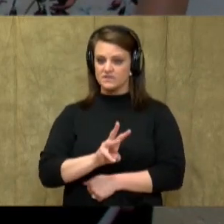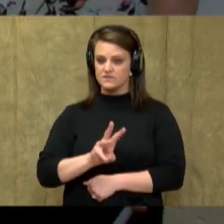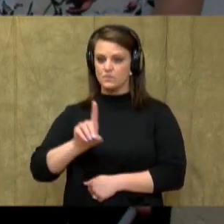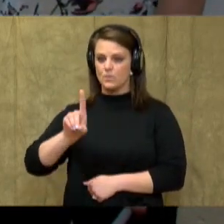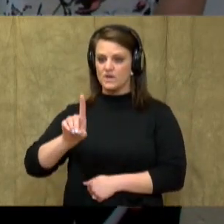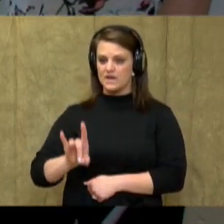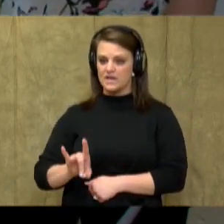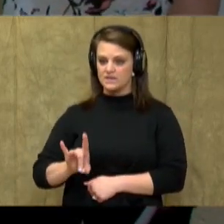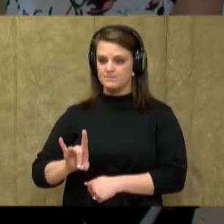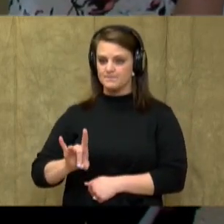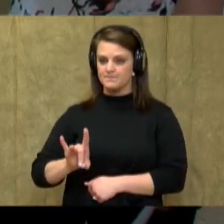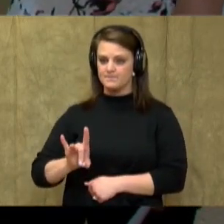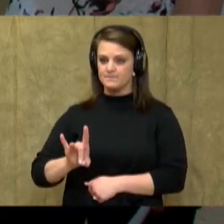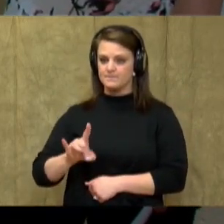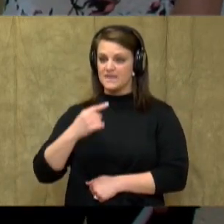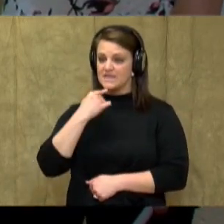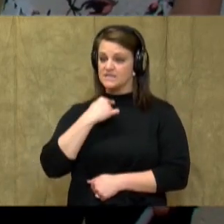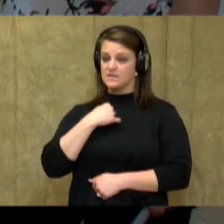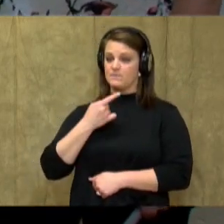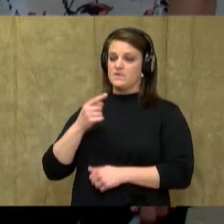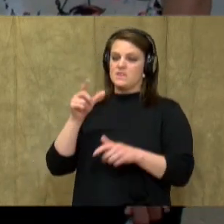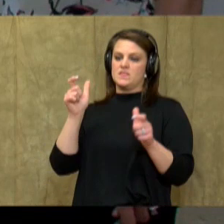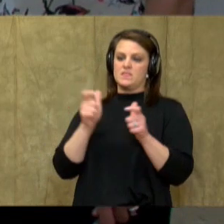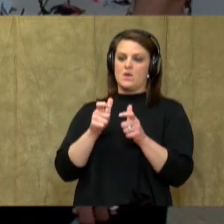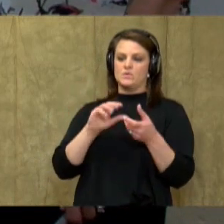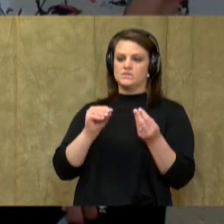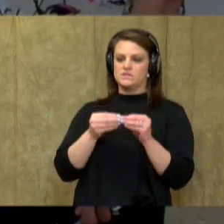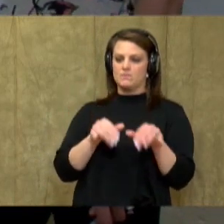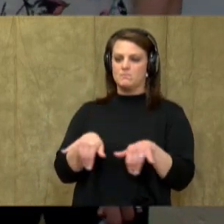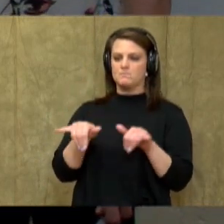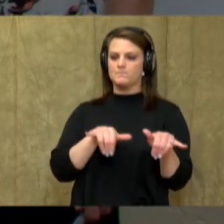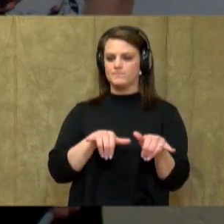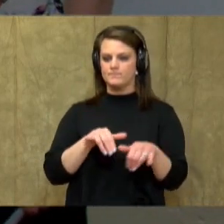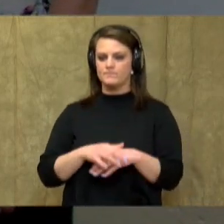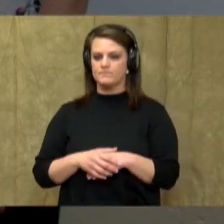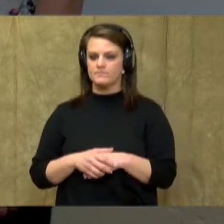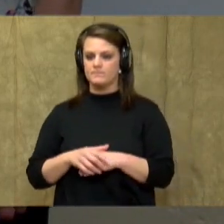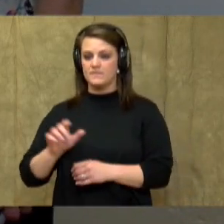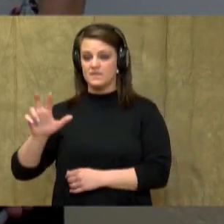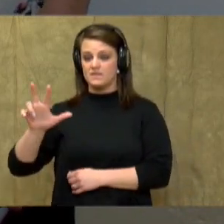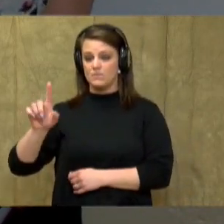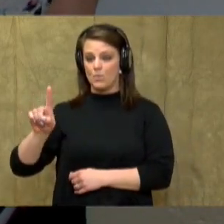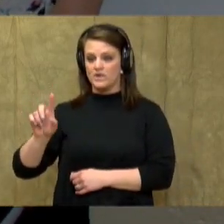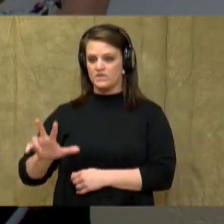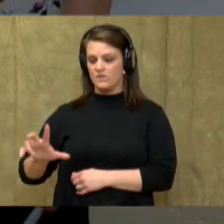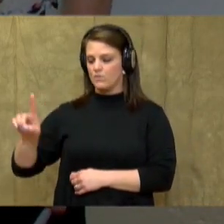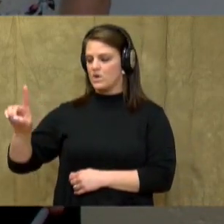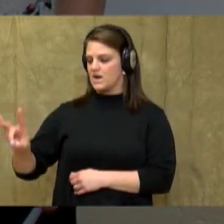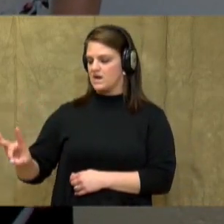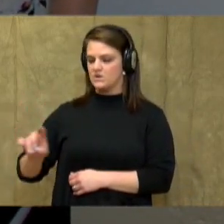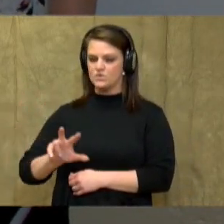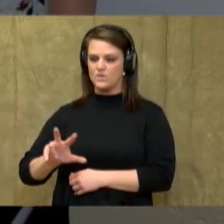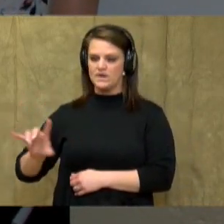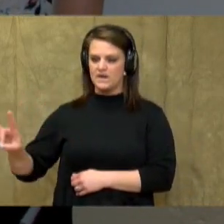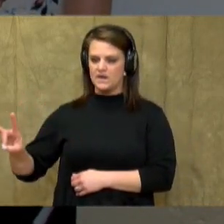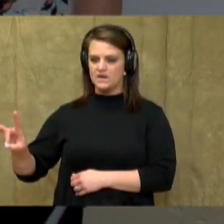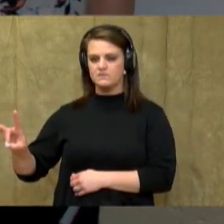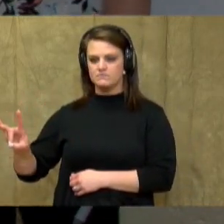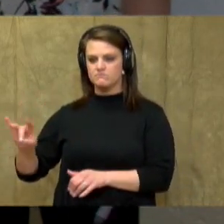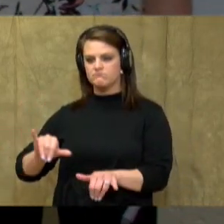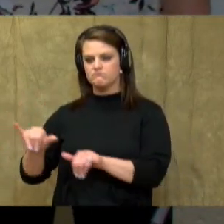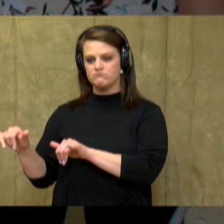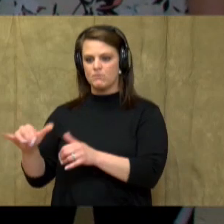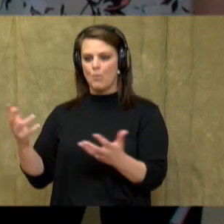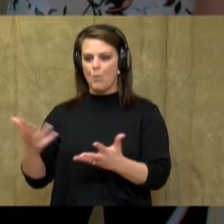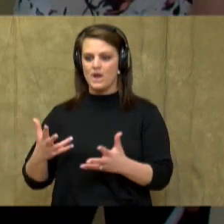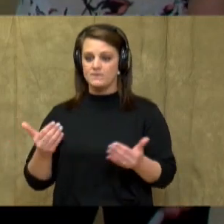5/6 and 1/8 and tell me the lowest number they have in common. And then 3 and 8, 1/3 and 1/8. Go